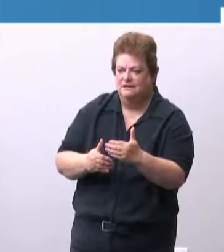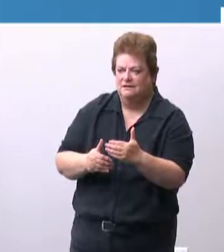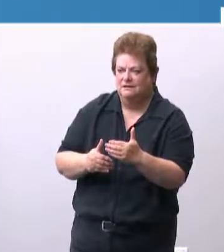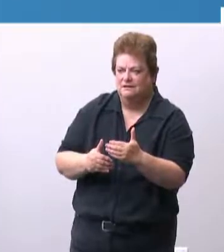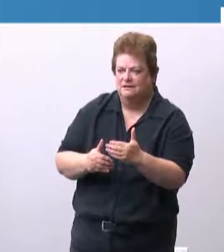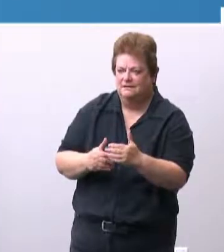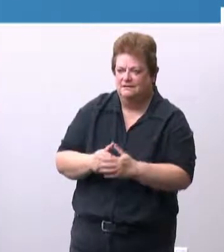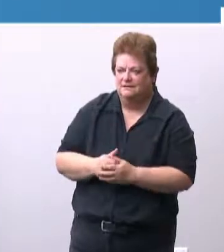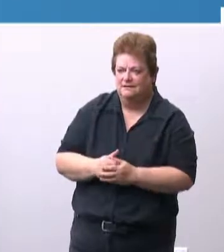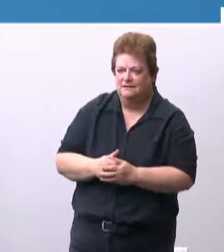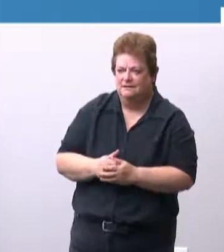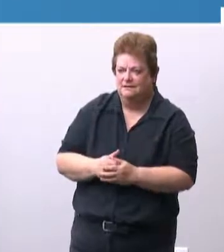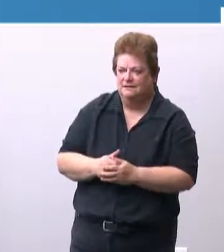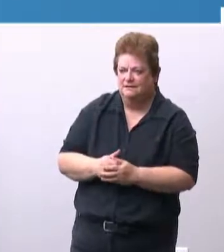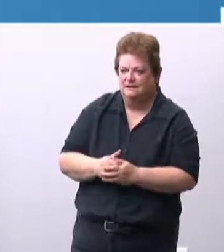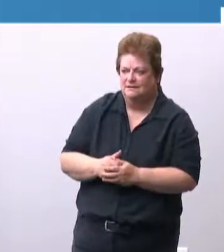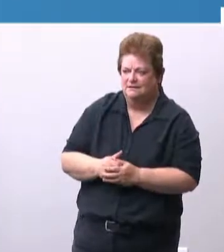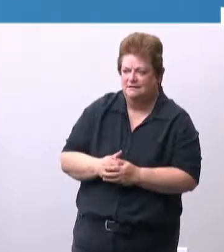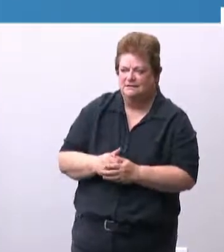Ultimately,